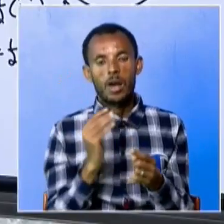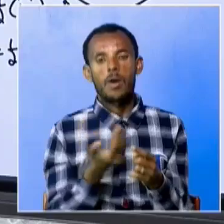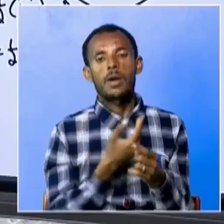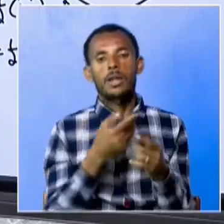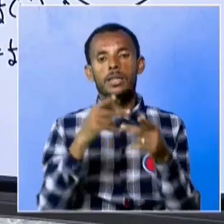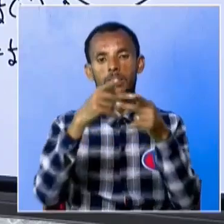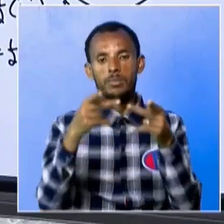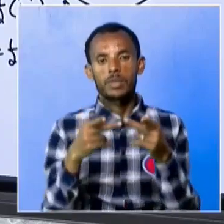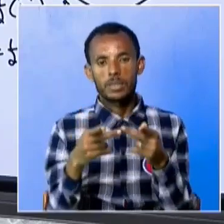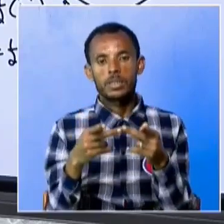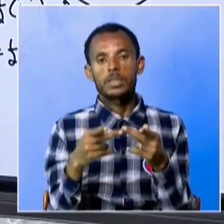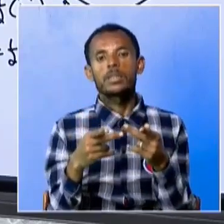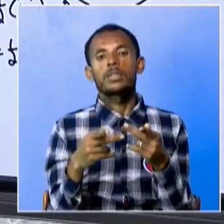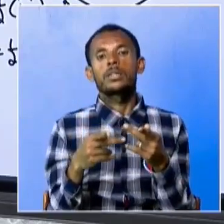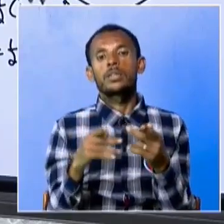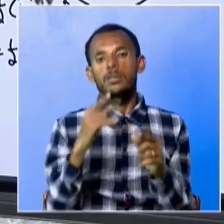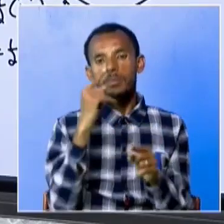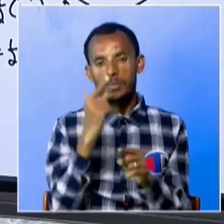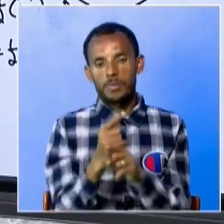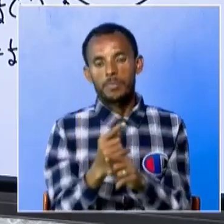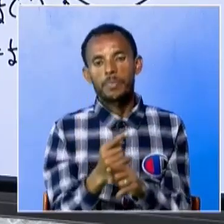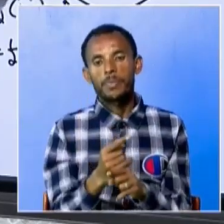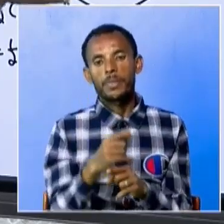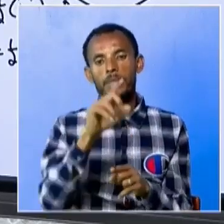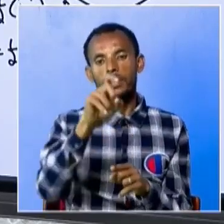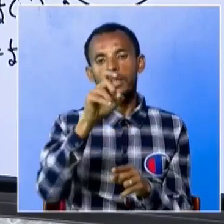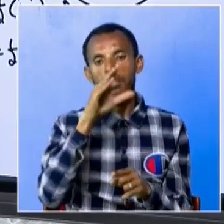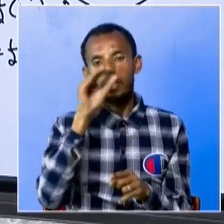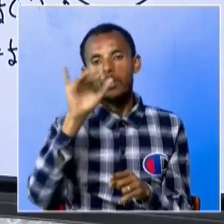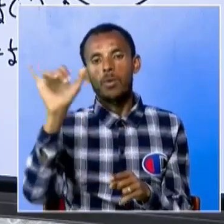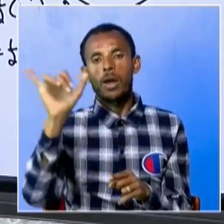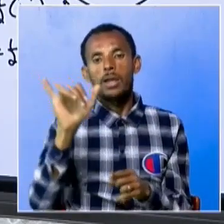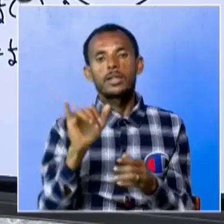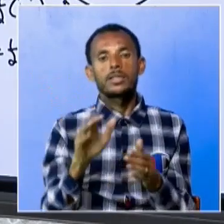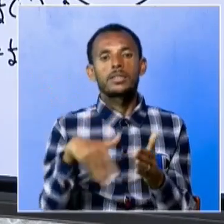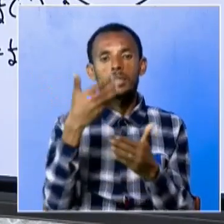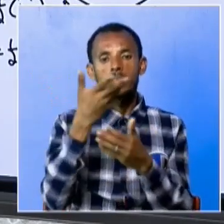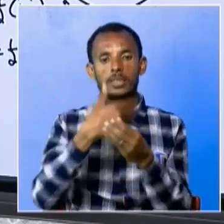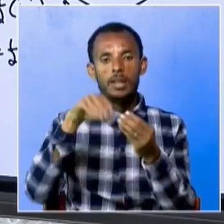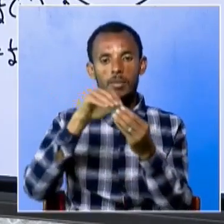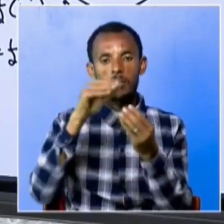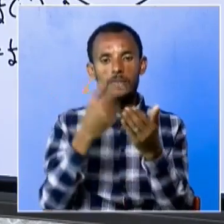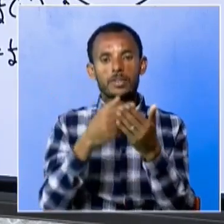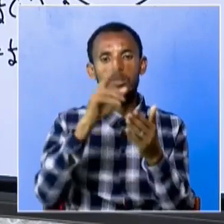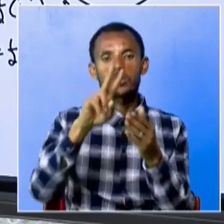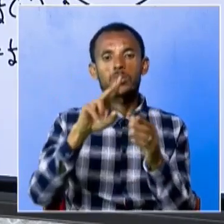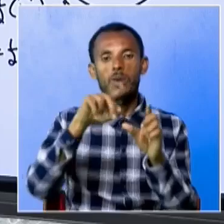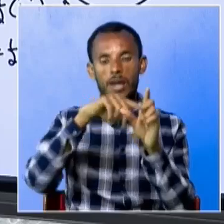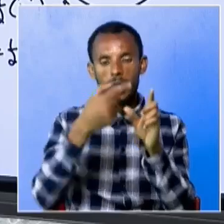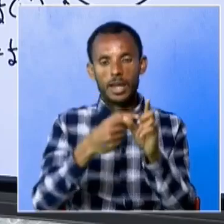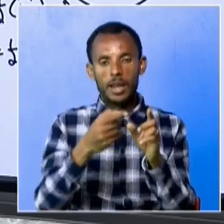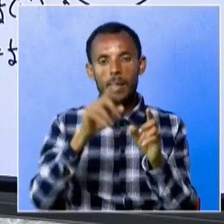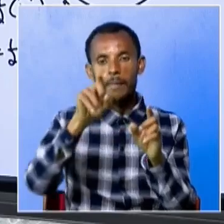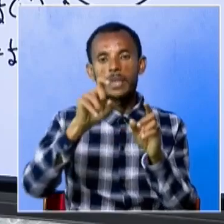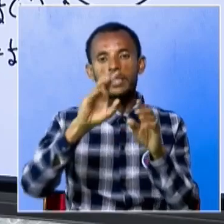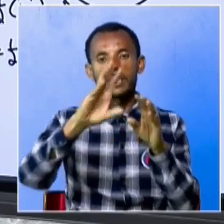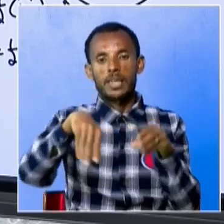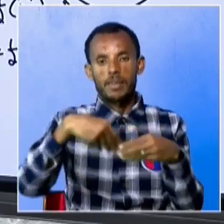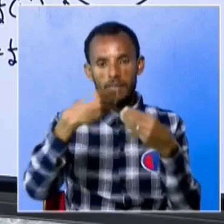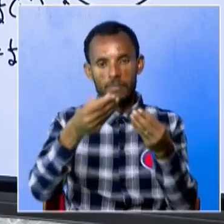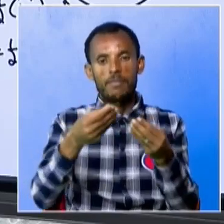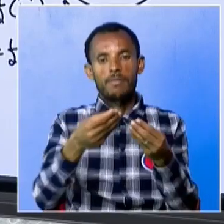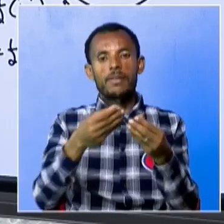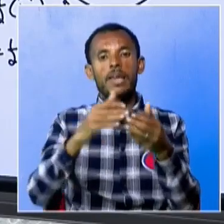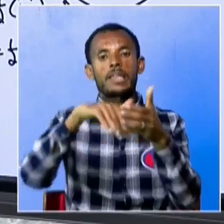properly, consider this is X, this is Y. Then the sum of these two angles must give us this exterior